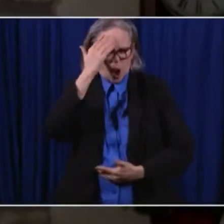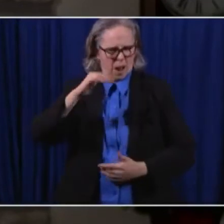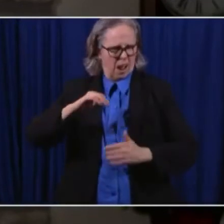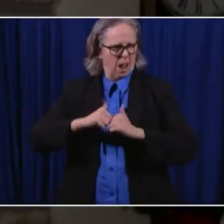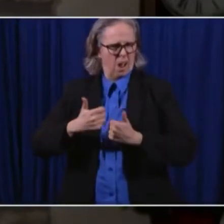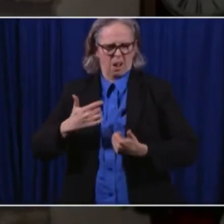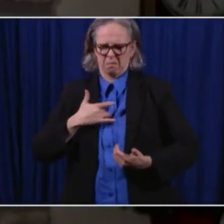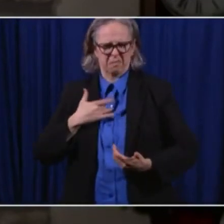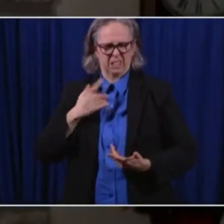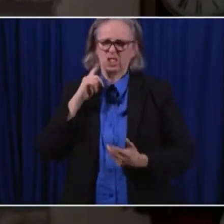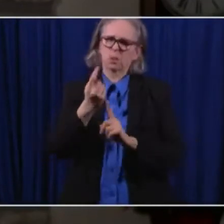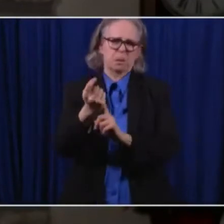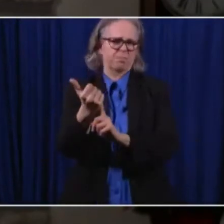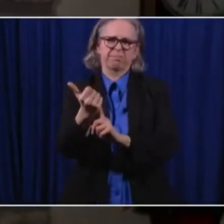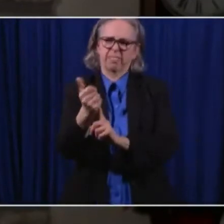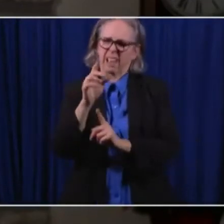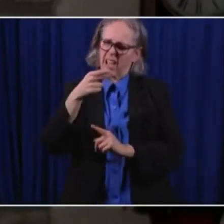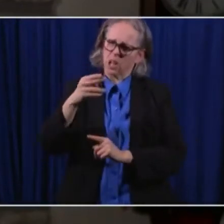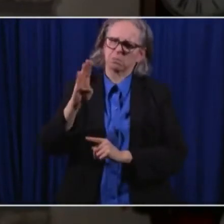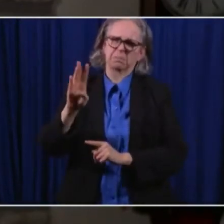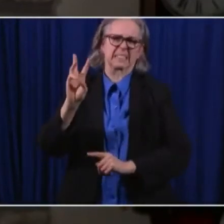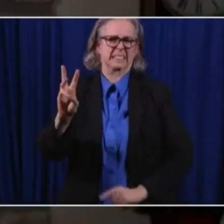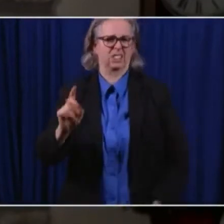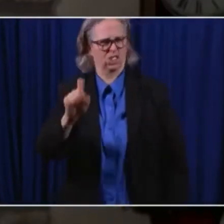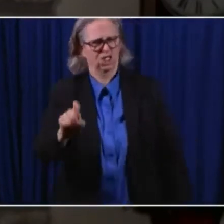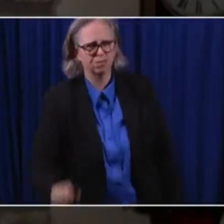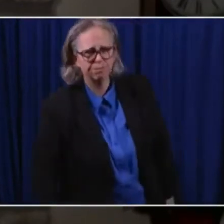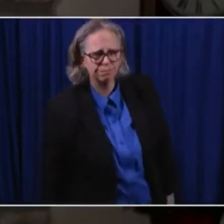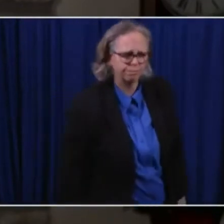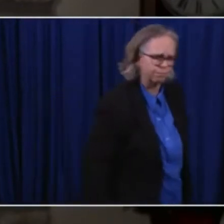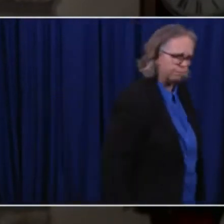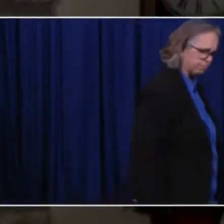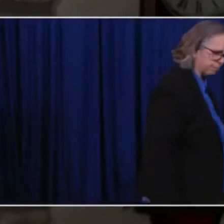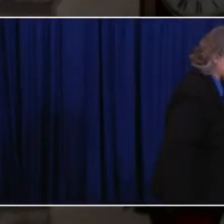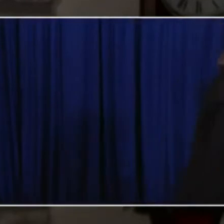Next question is from Jess Harden at mahoningmatters.com.